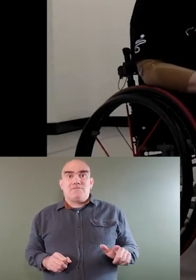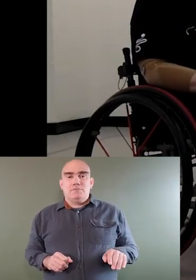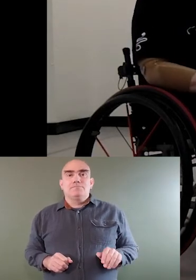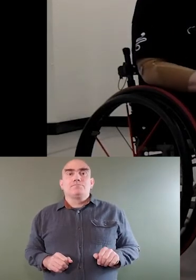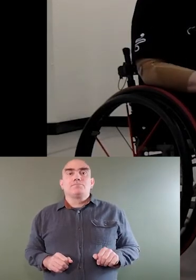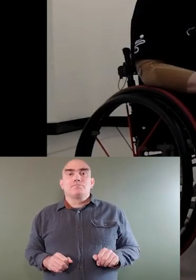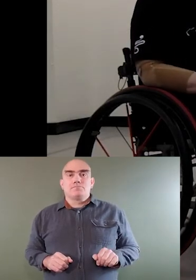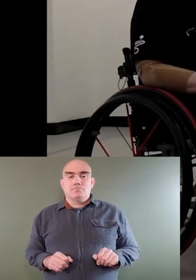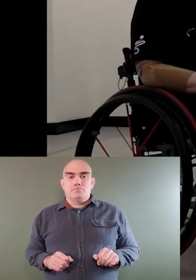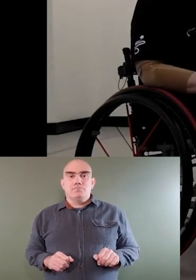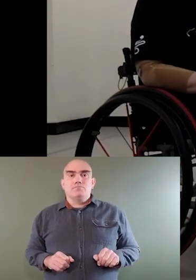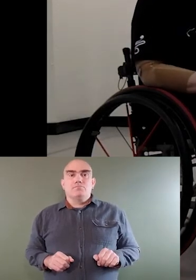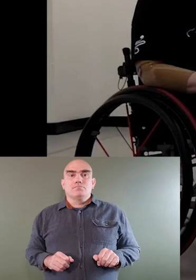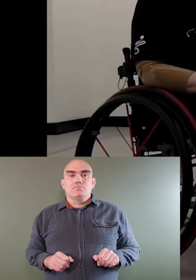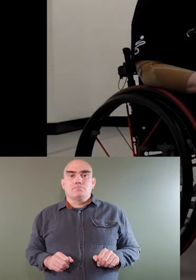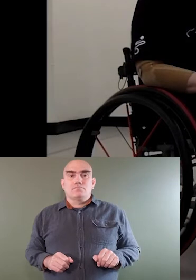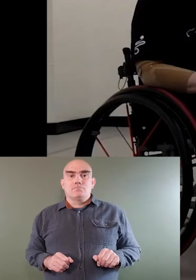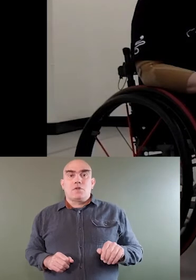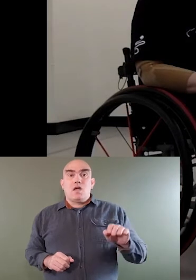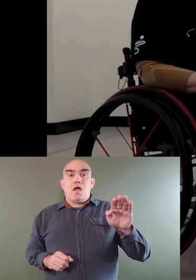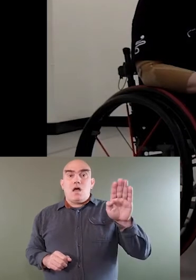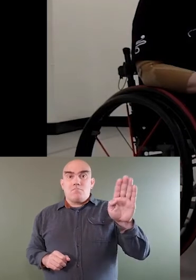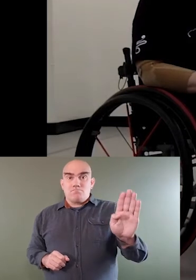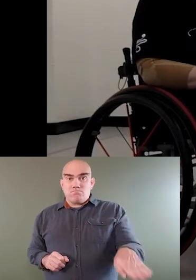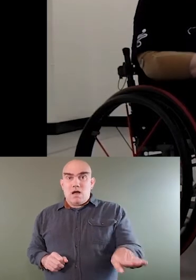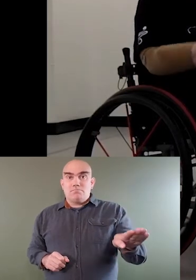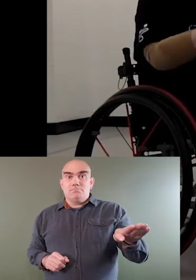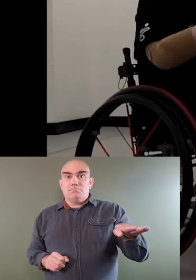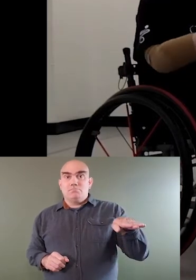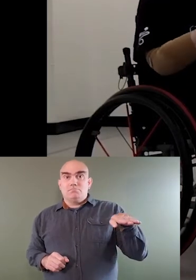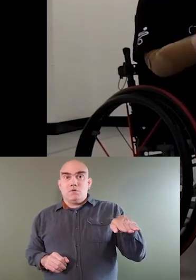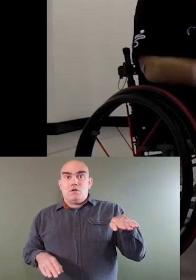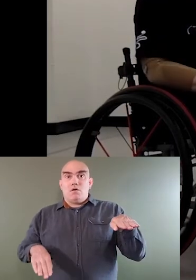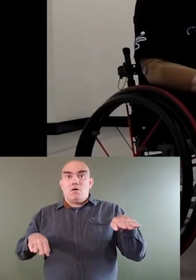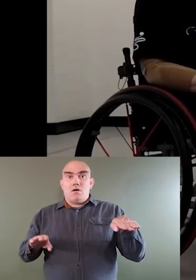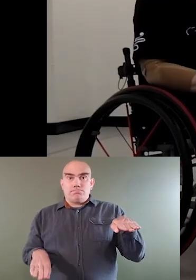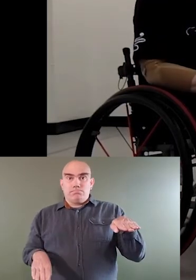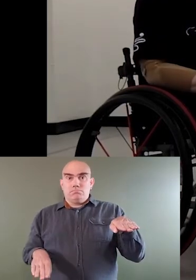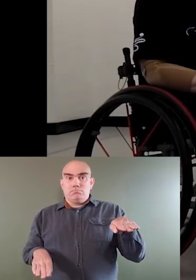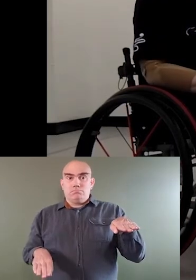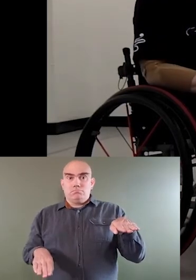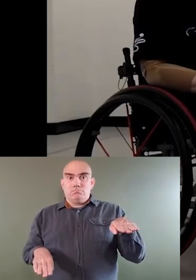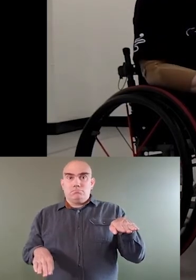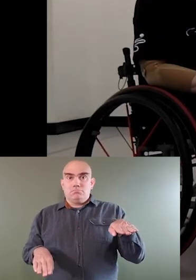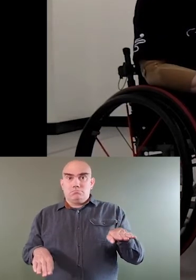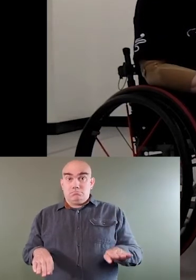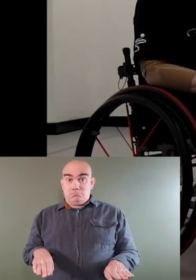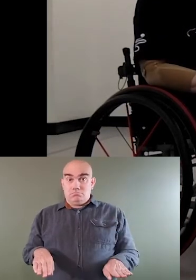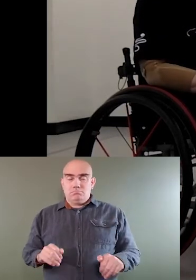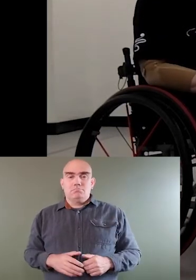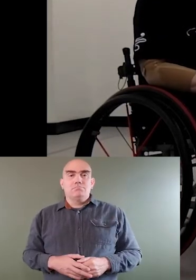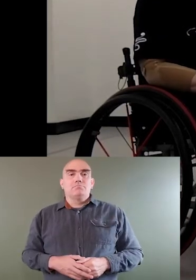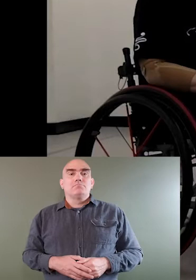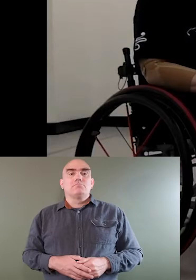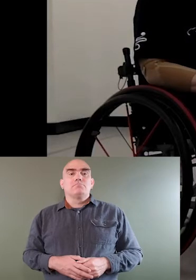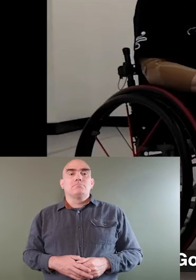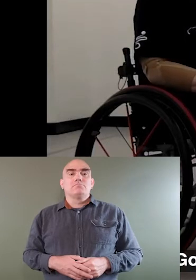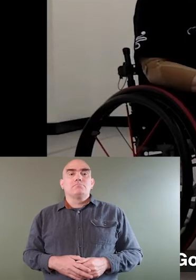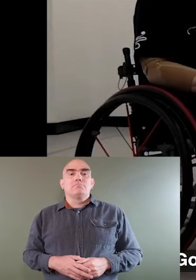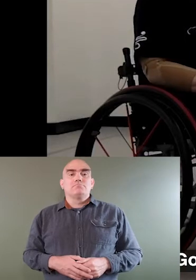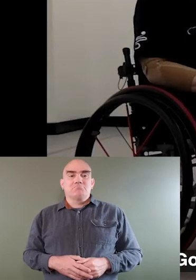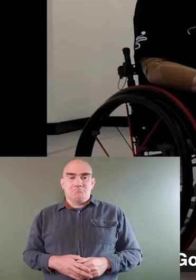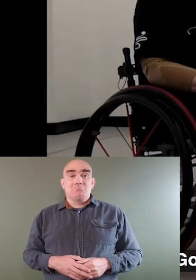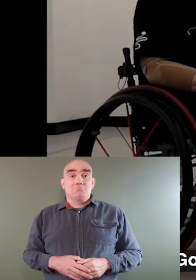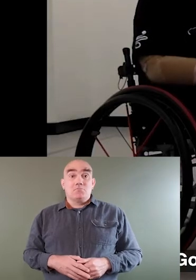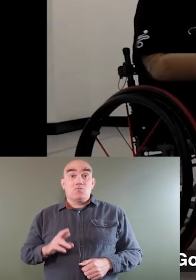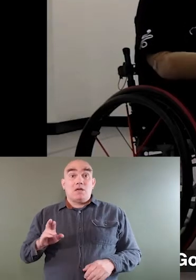side. Stomp first. You go. Stomp, right hop. Replace. Good,